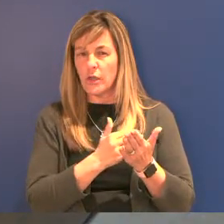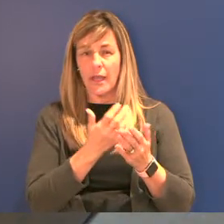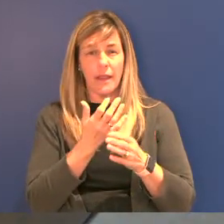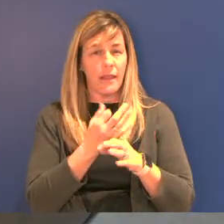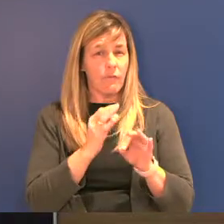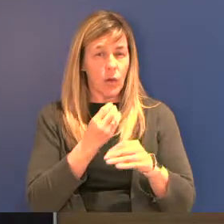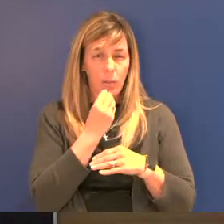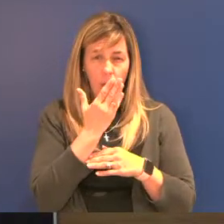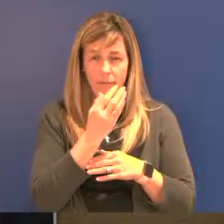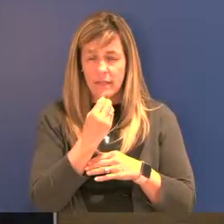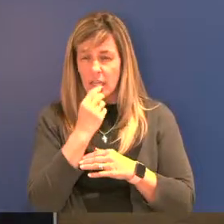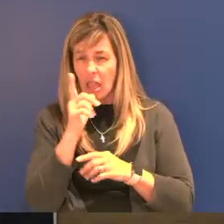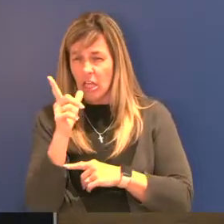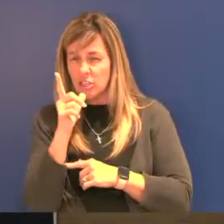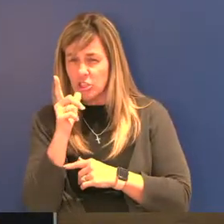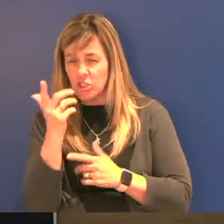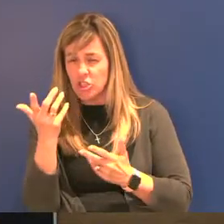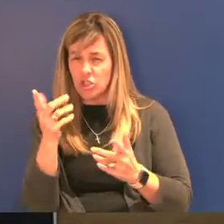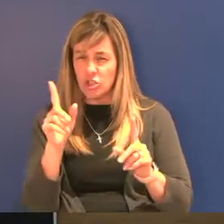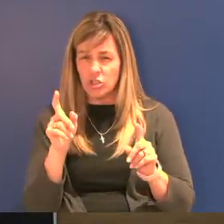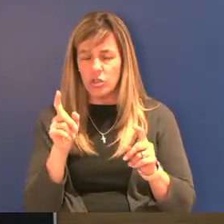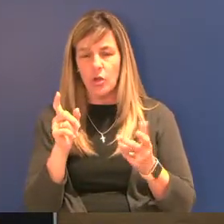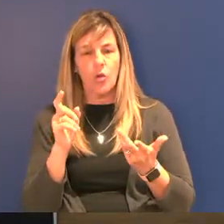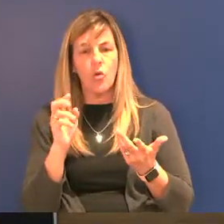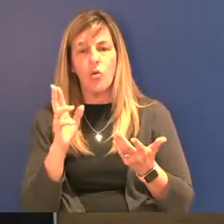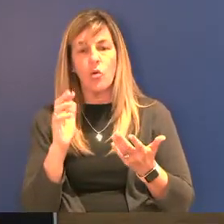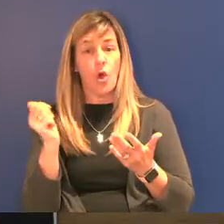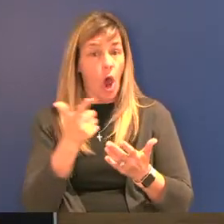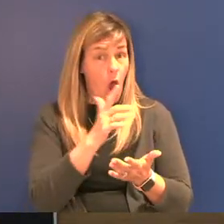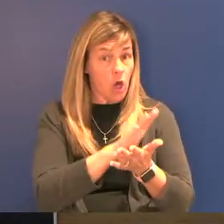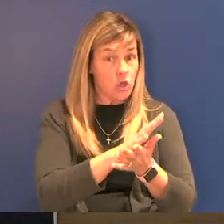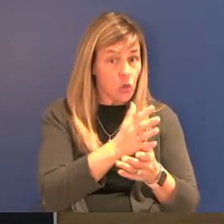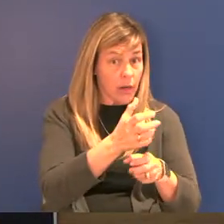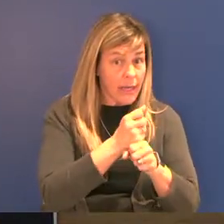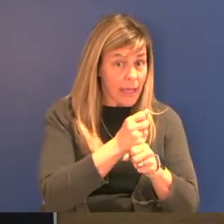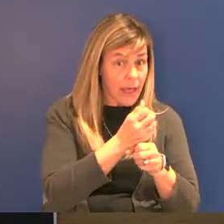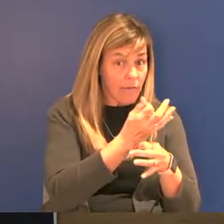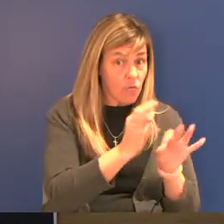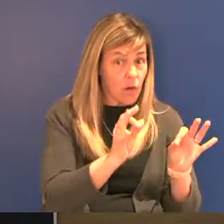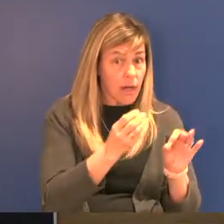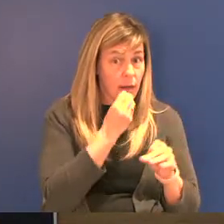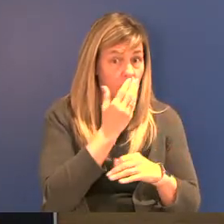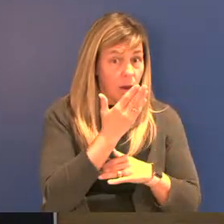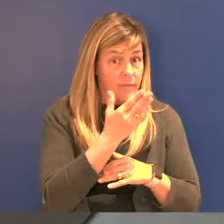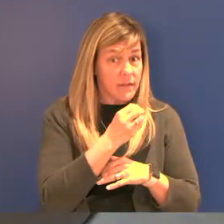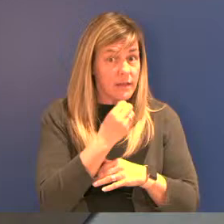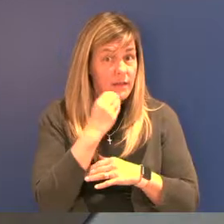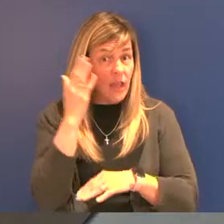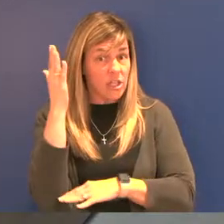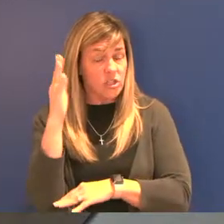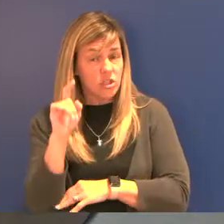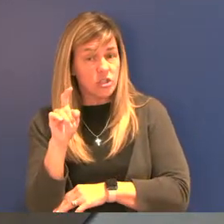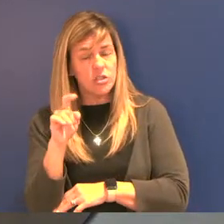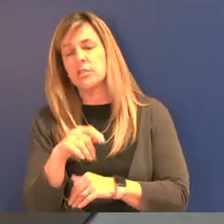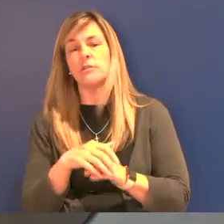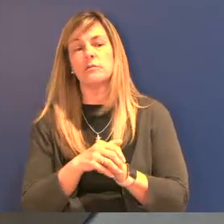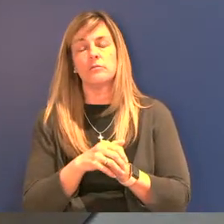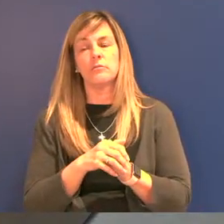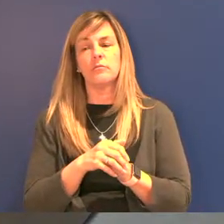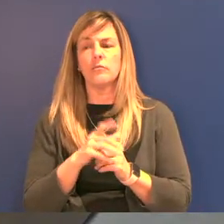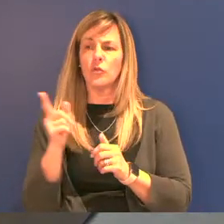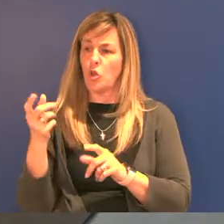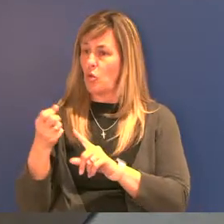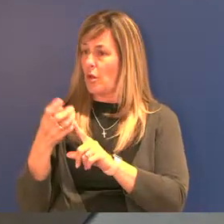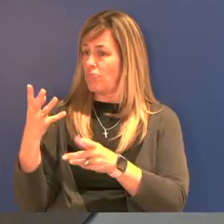breakfast and lunch? And do all schools get the free breakfast and lunch? Do you, Dr. Adams, do you want to explain